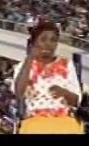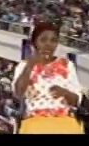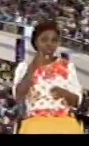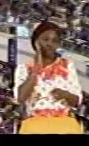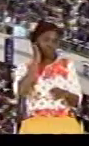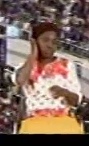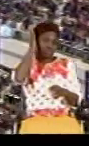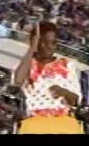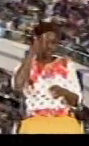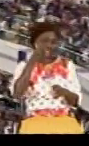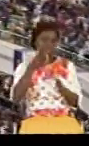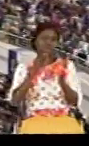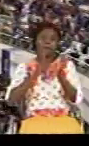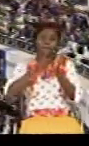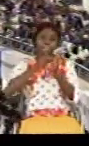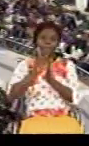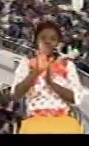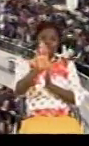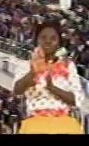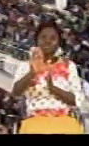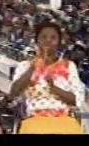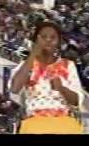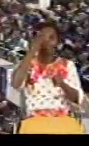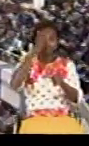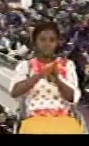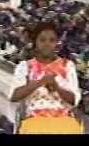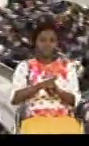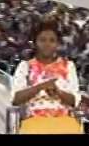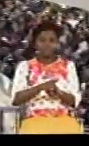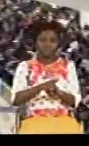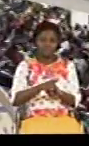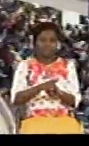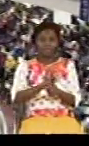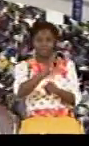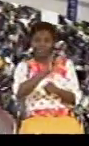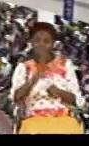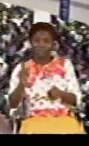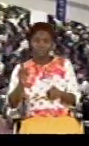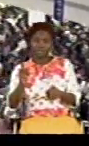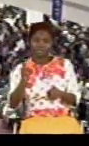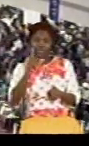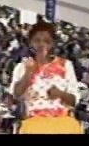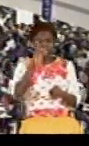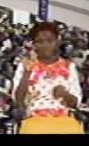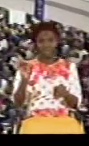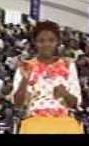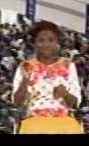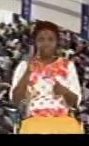thy vows. Verse 28, read it yourself.